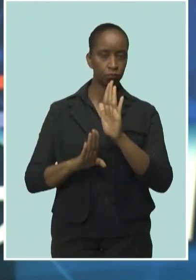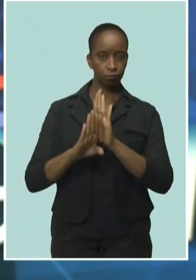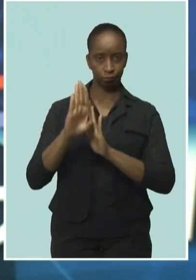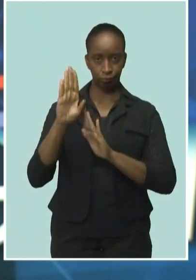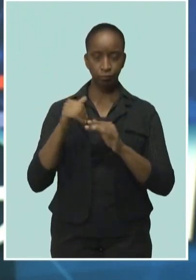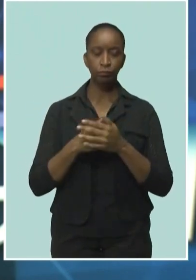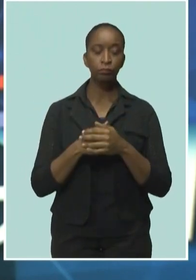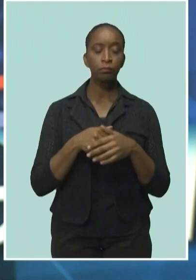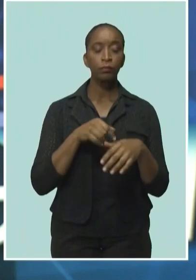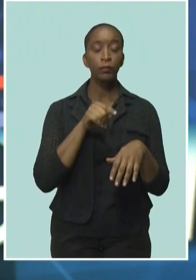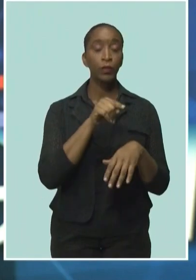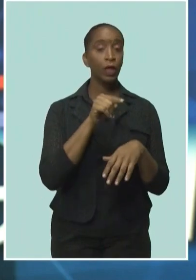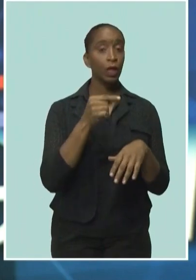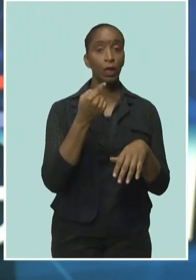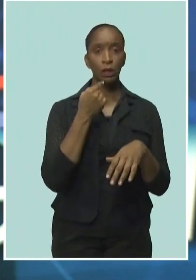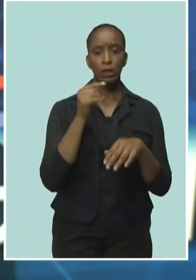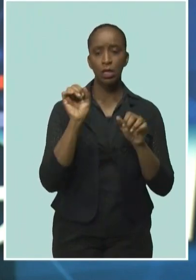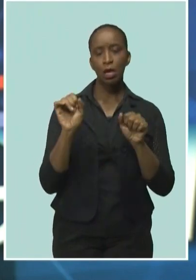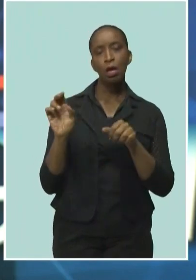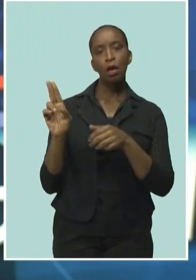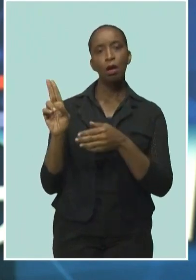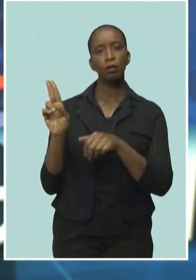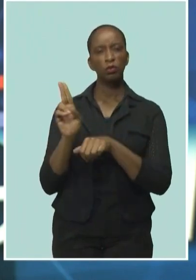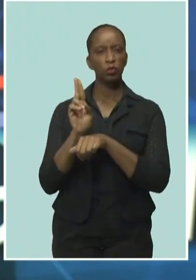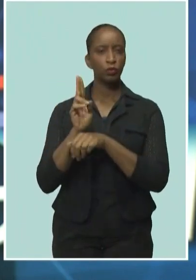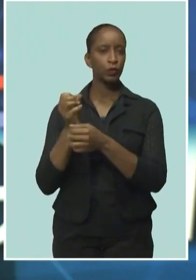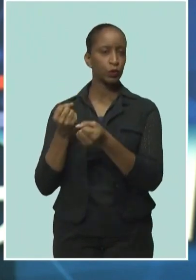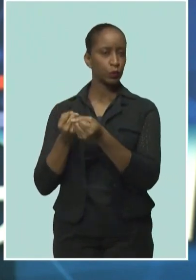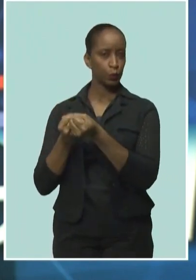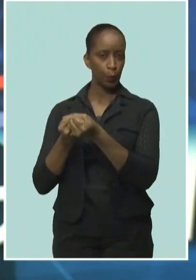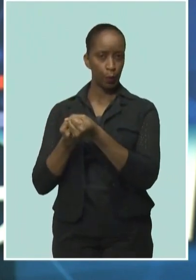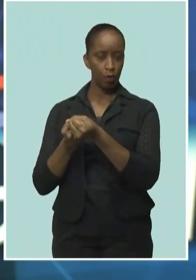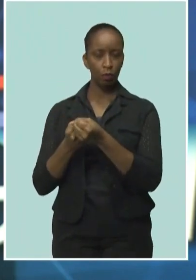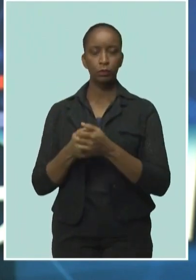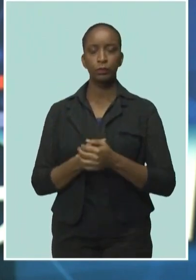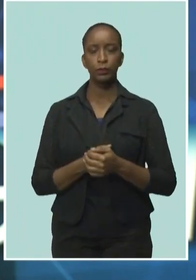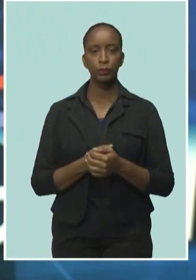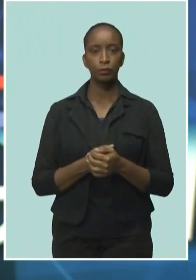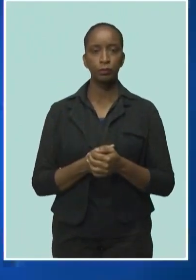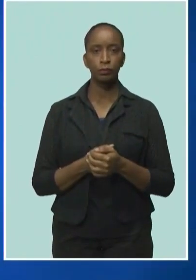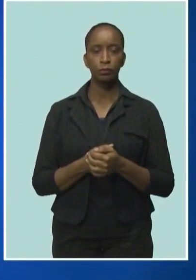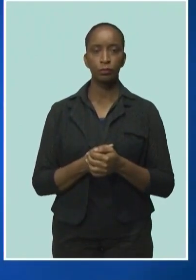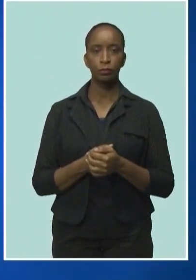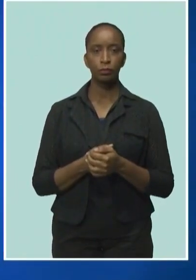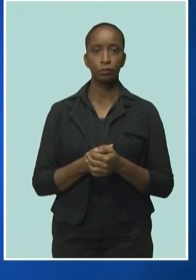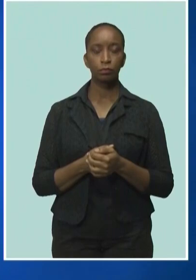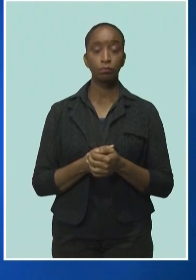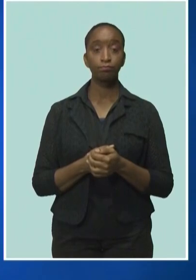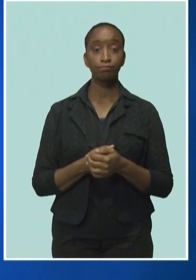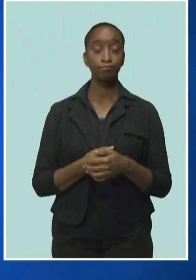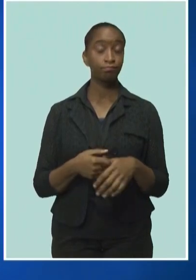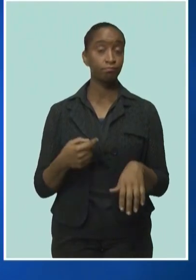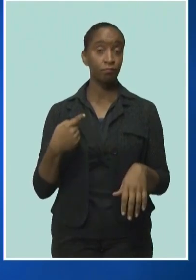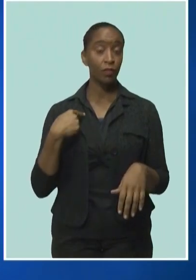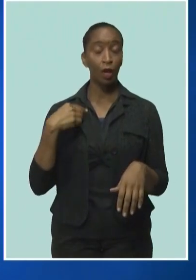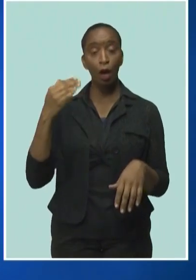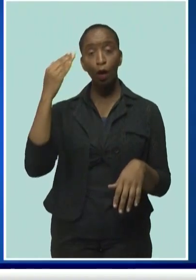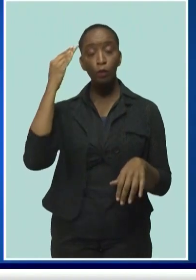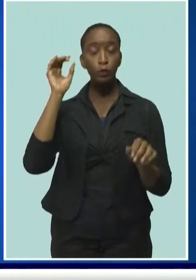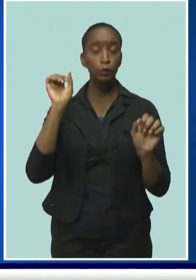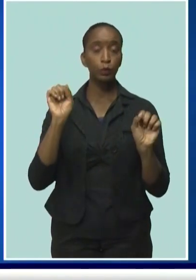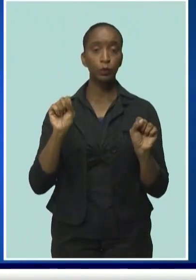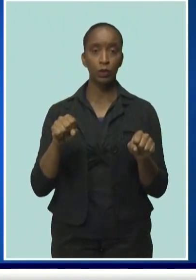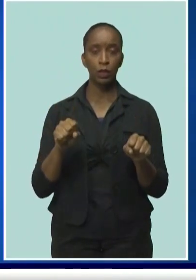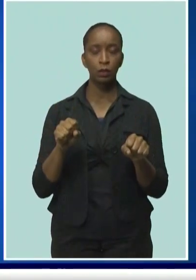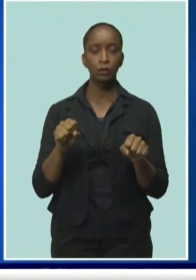help in this regard through research and human resource development. And I have no doubt that Barbados can leverage